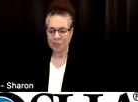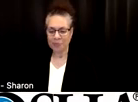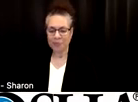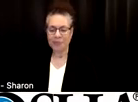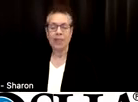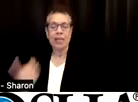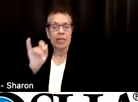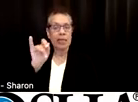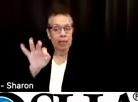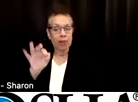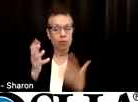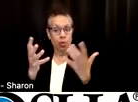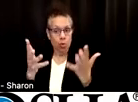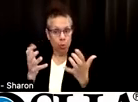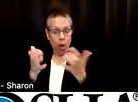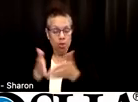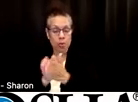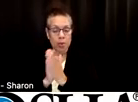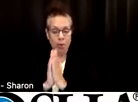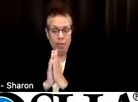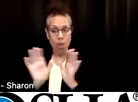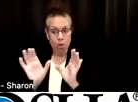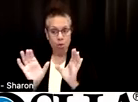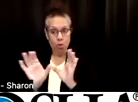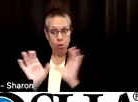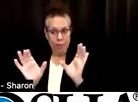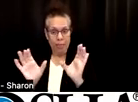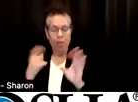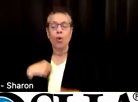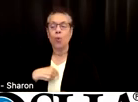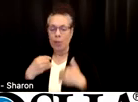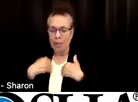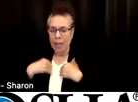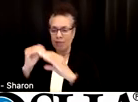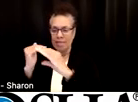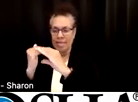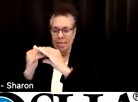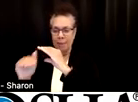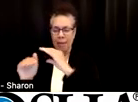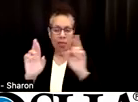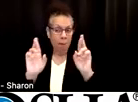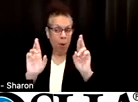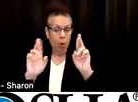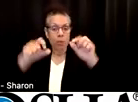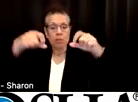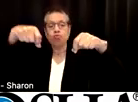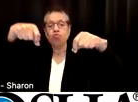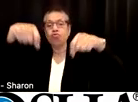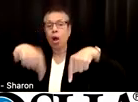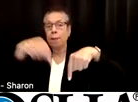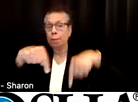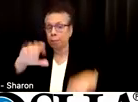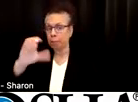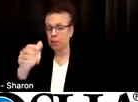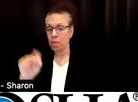If you do want to request a certification, there's an email address that hopefully we can drop into the chat. It